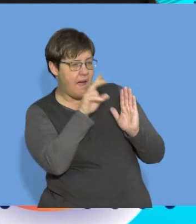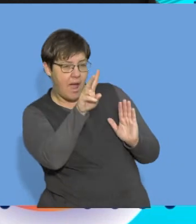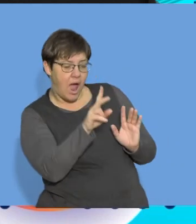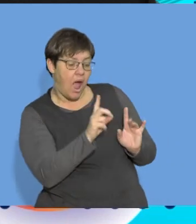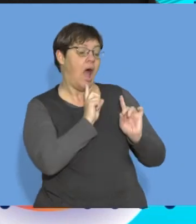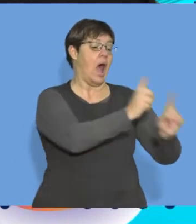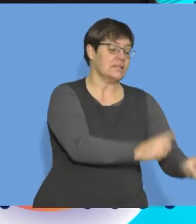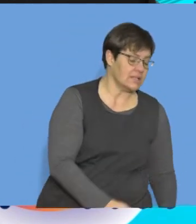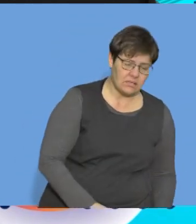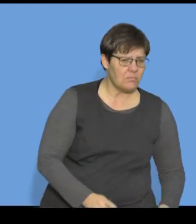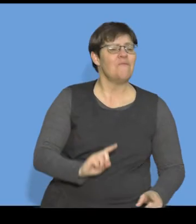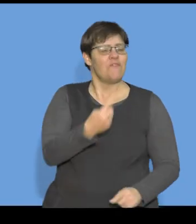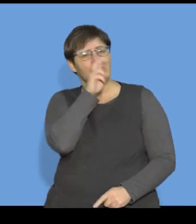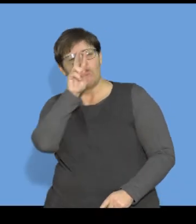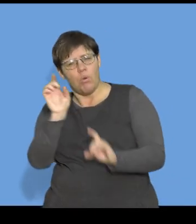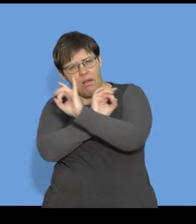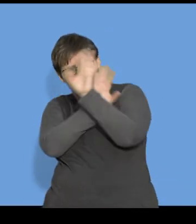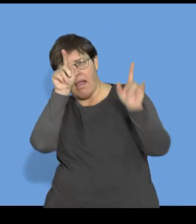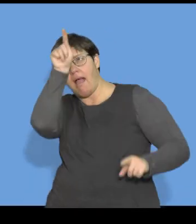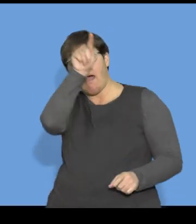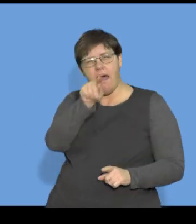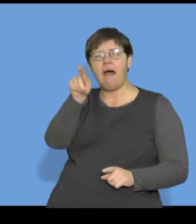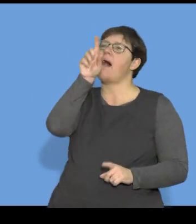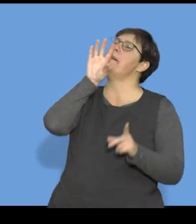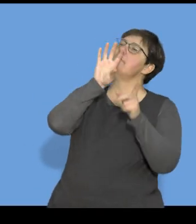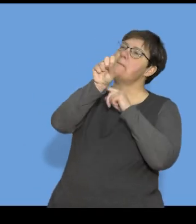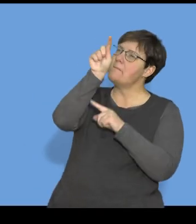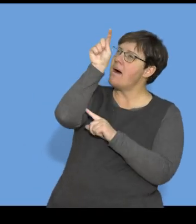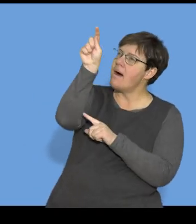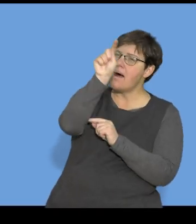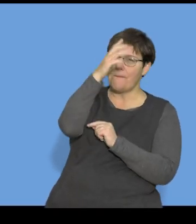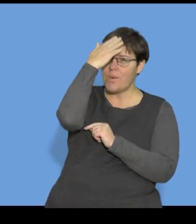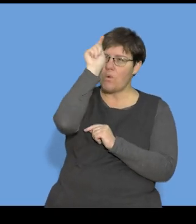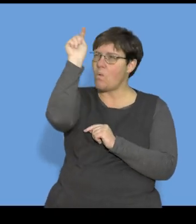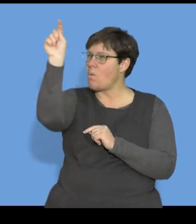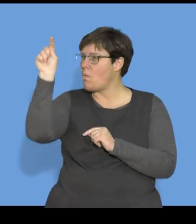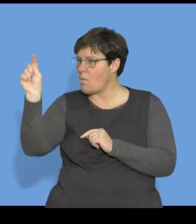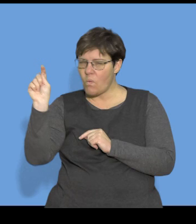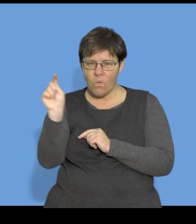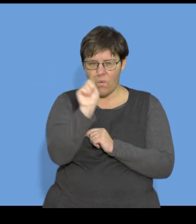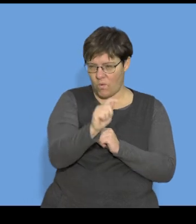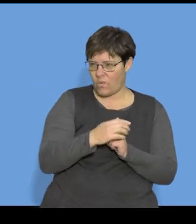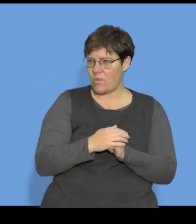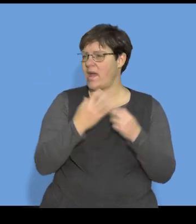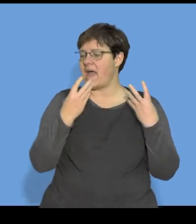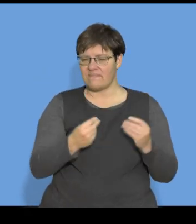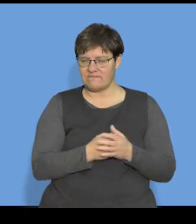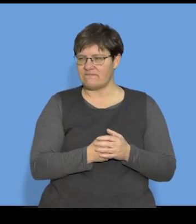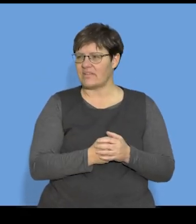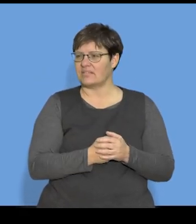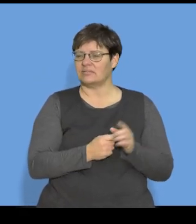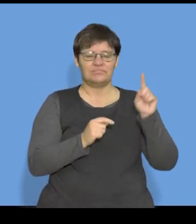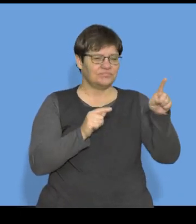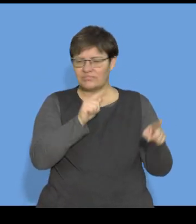attempt any question. So the diagram here, we see the structure of the brain, and we've got all